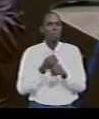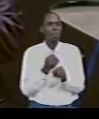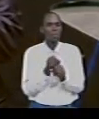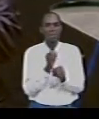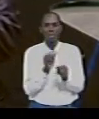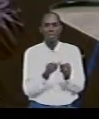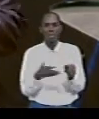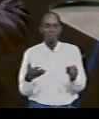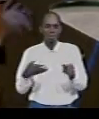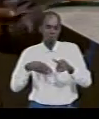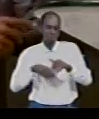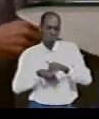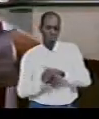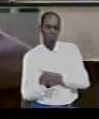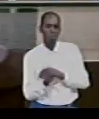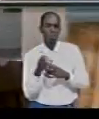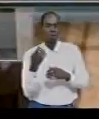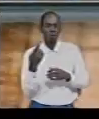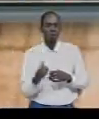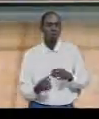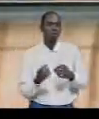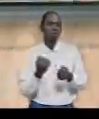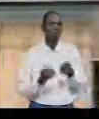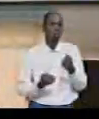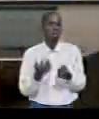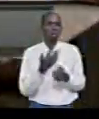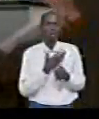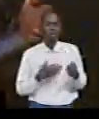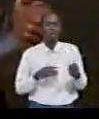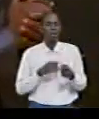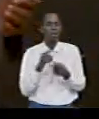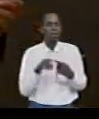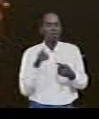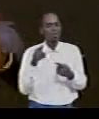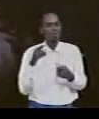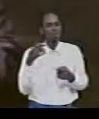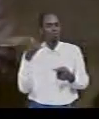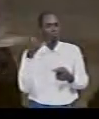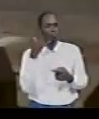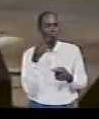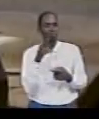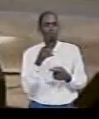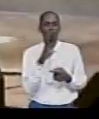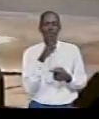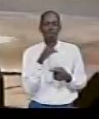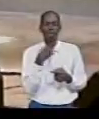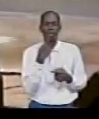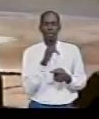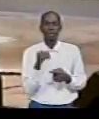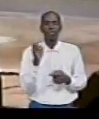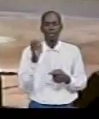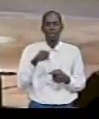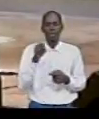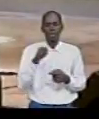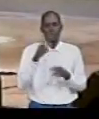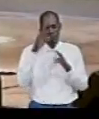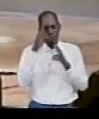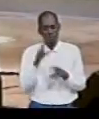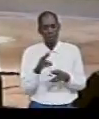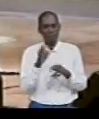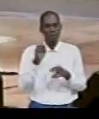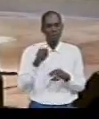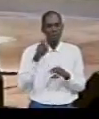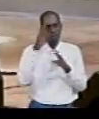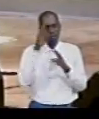carpet? And when he calls you, you say, yes, sir, yes, sir. You have it in your heart. You have it in your